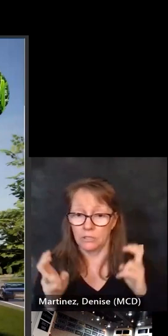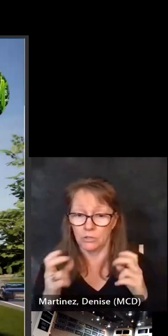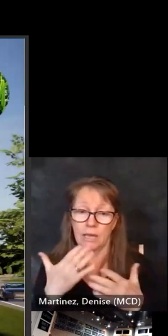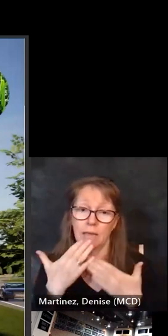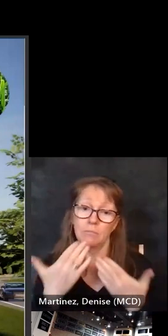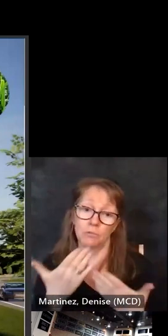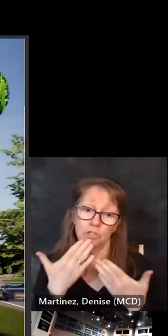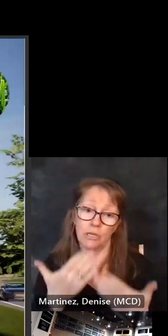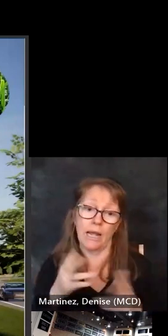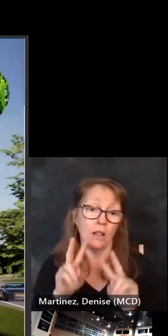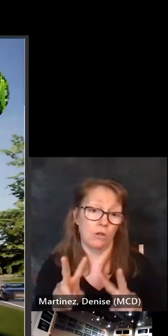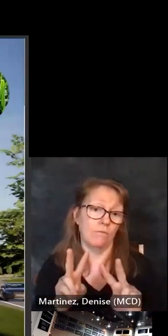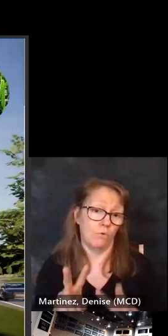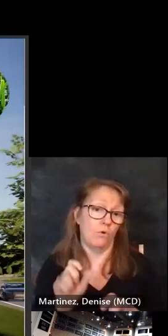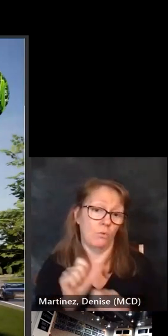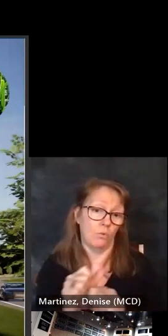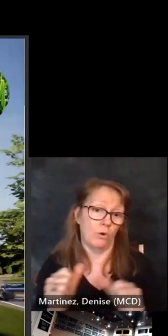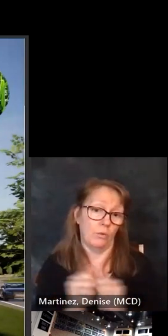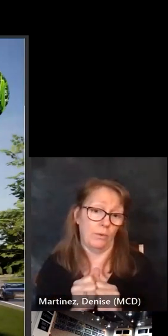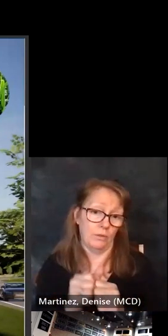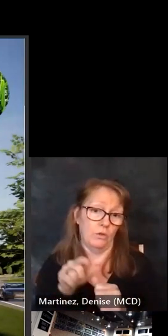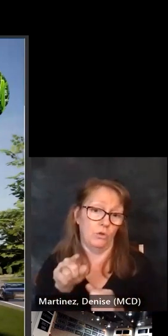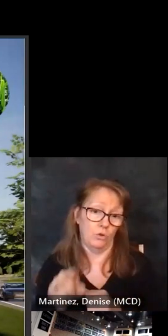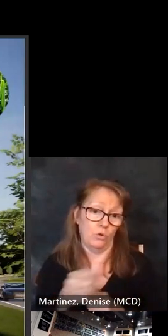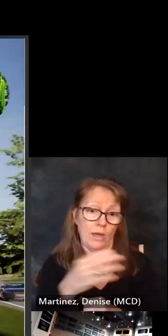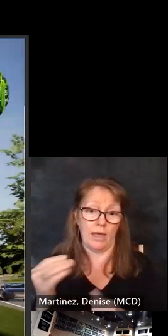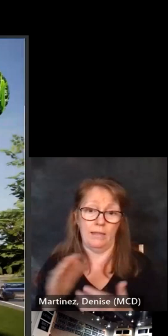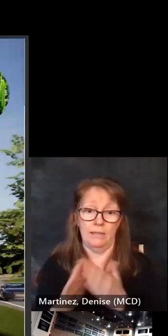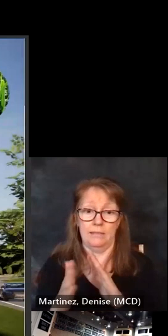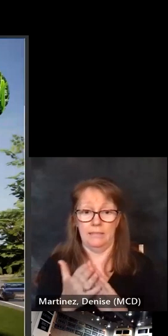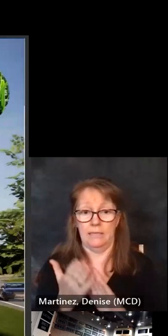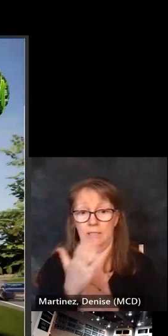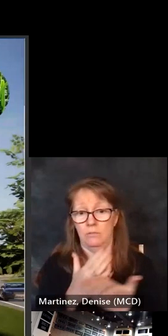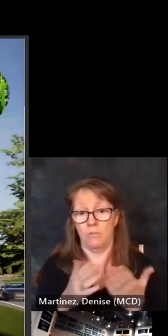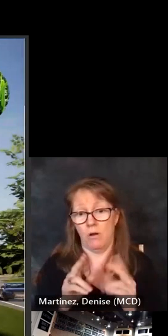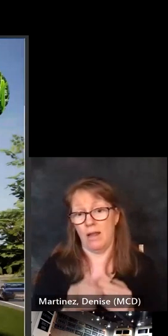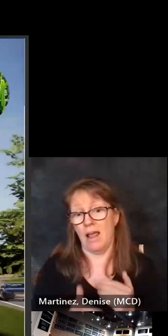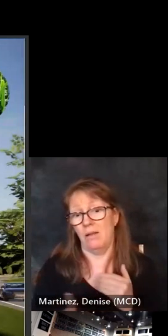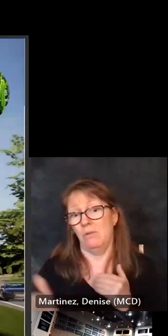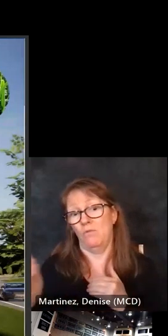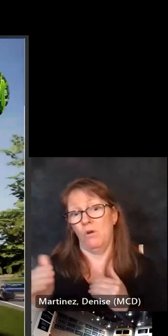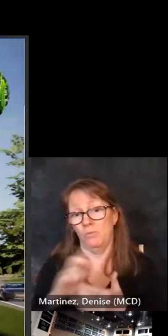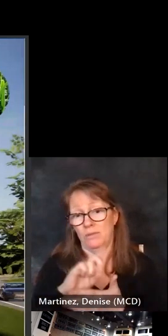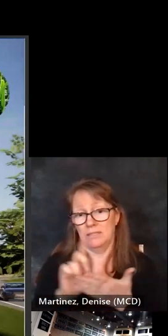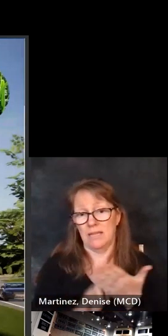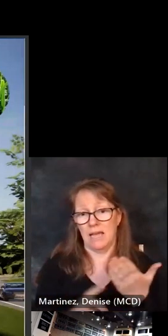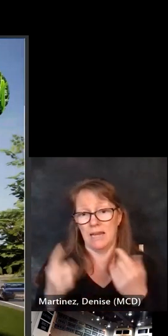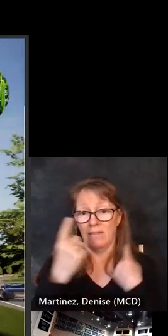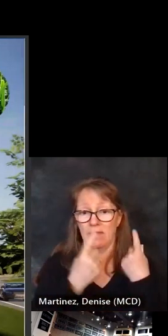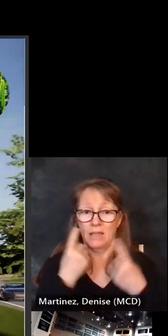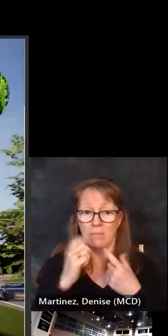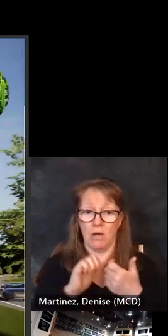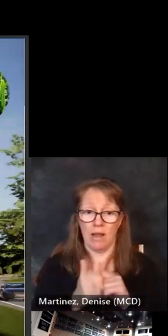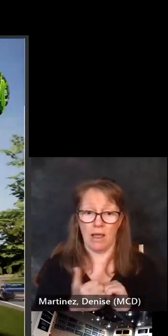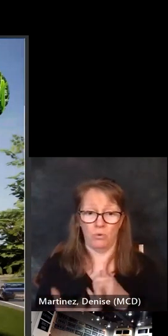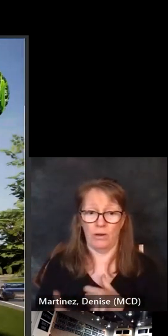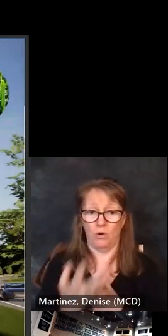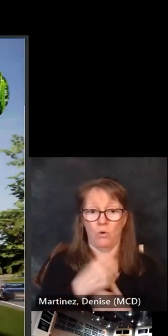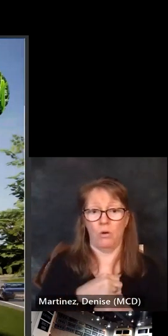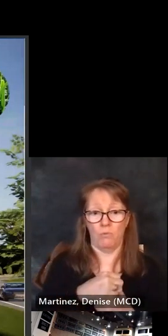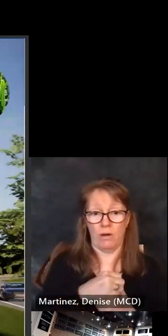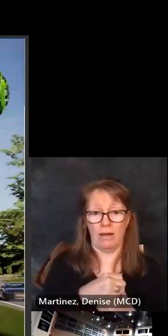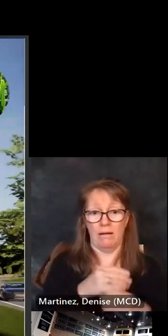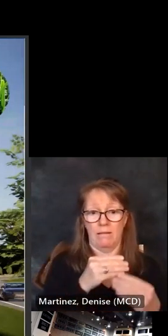forward to working with all of you and the city team about how to move forward on the design process and to think about how that then gets incorporated in work going